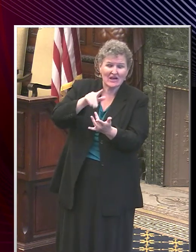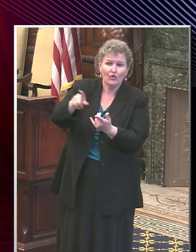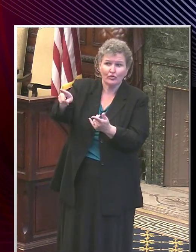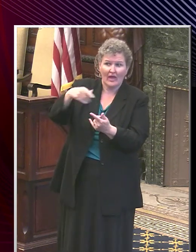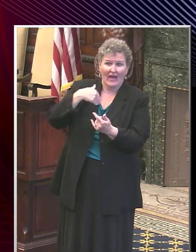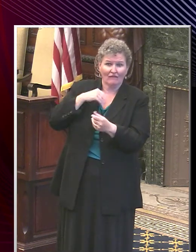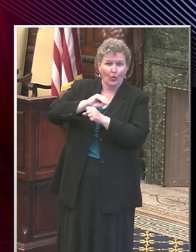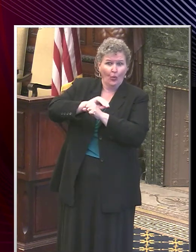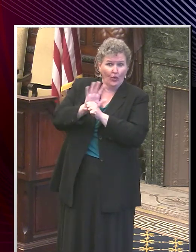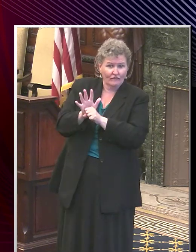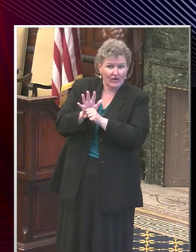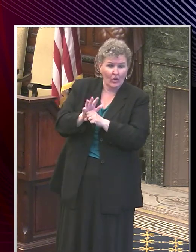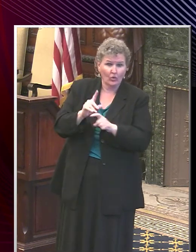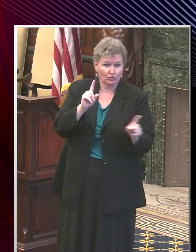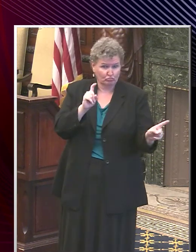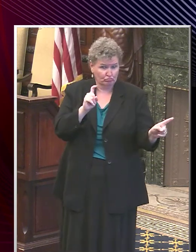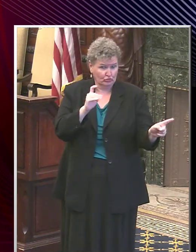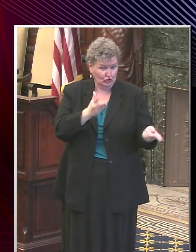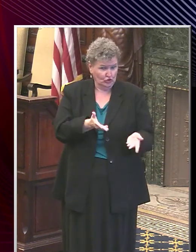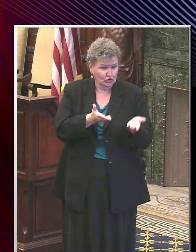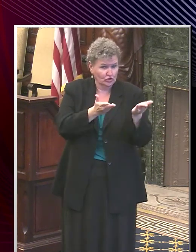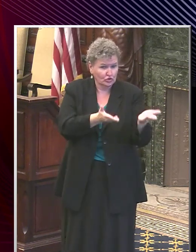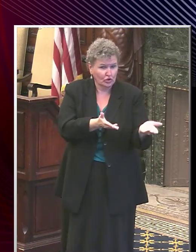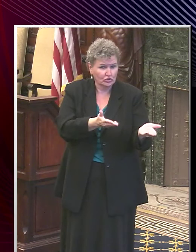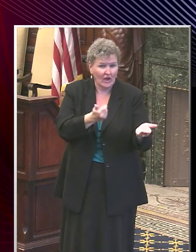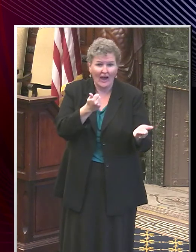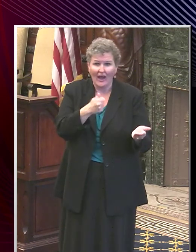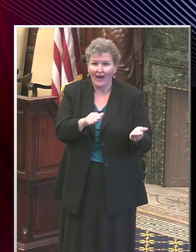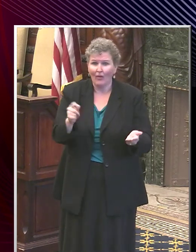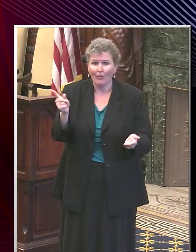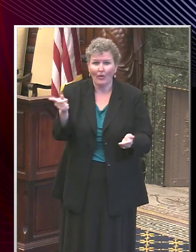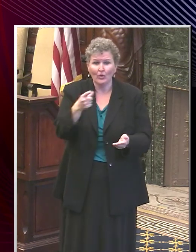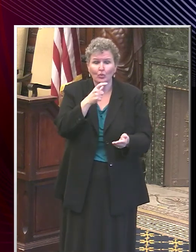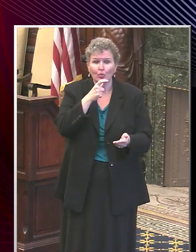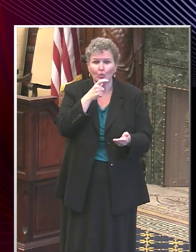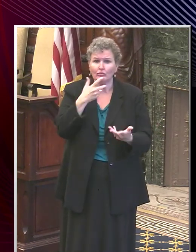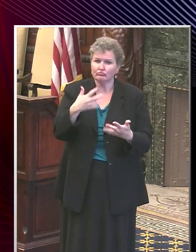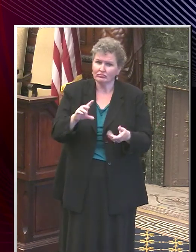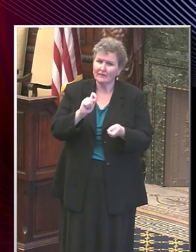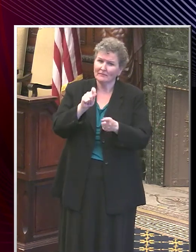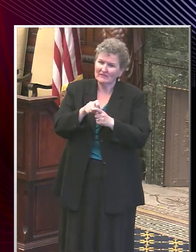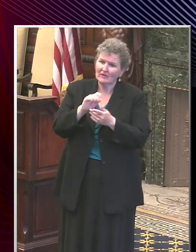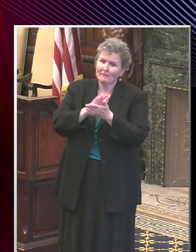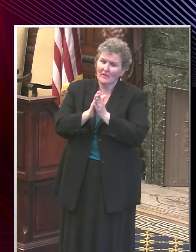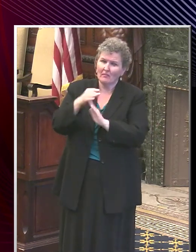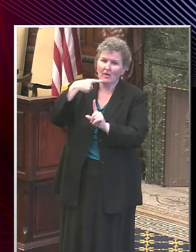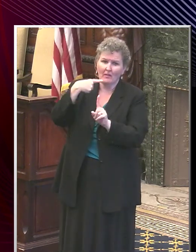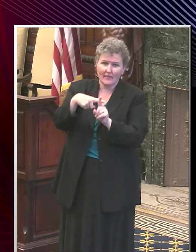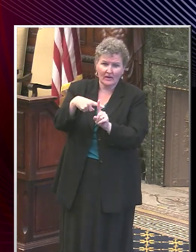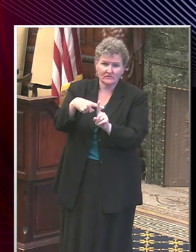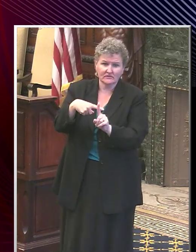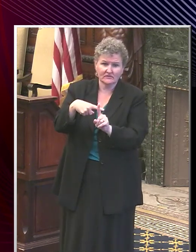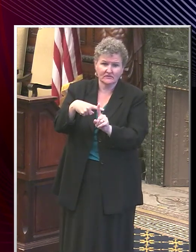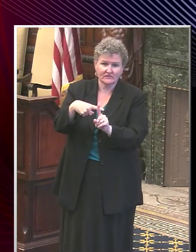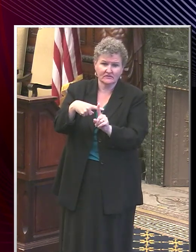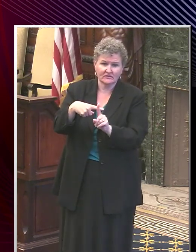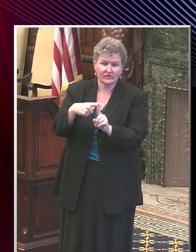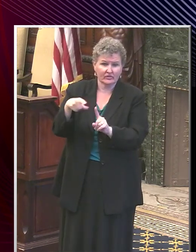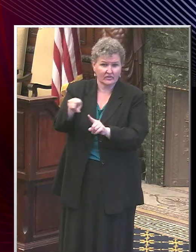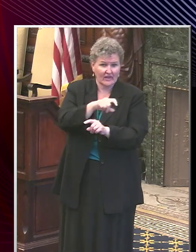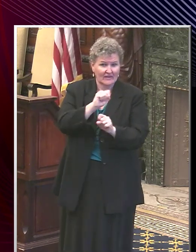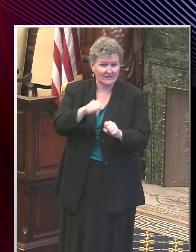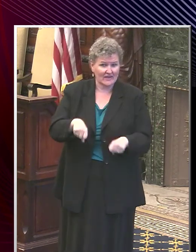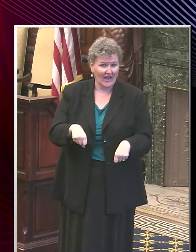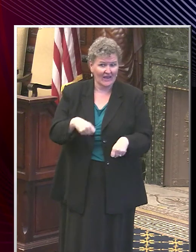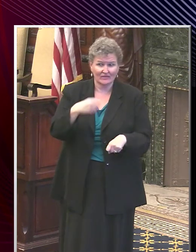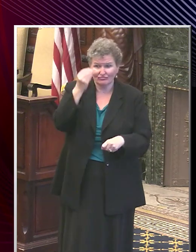Would you suggest anyone to do anything specific who does become positive for COVID so that they can be entered into the contact